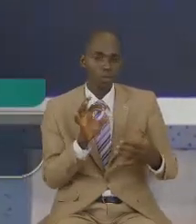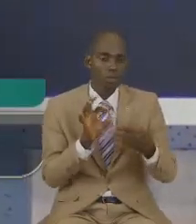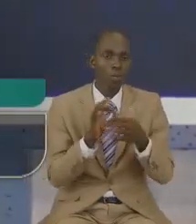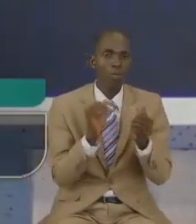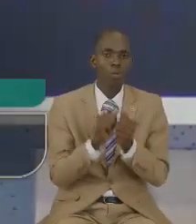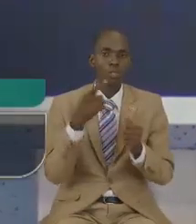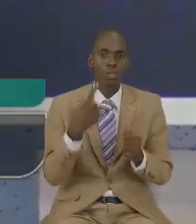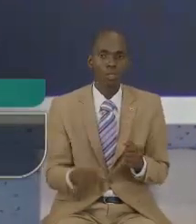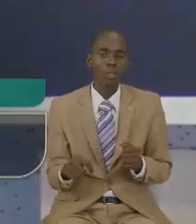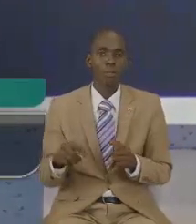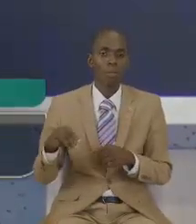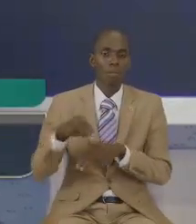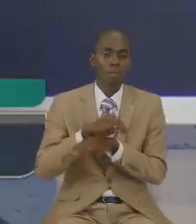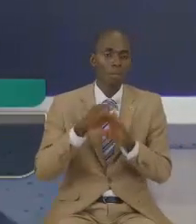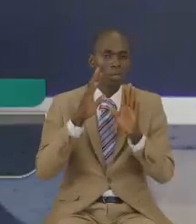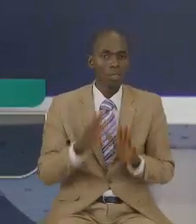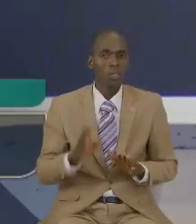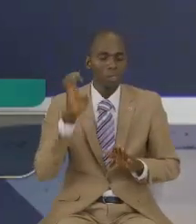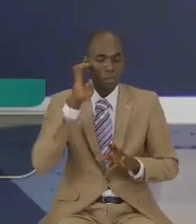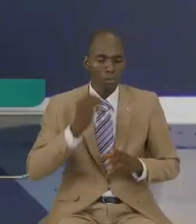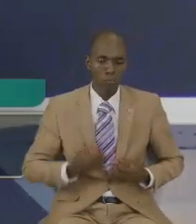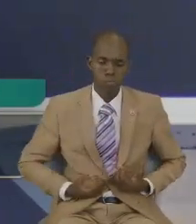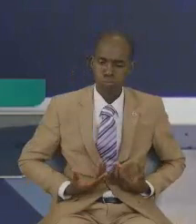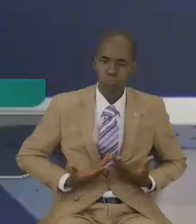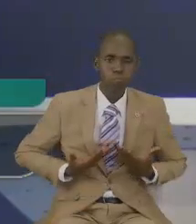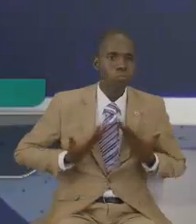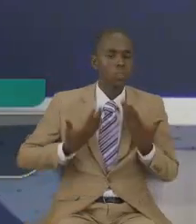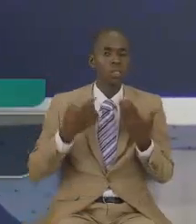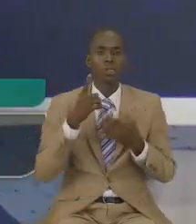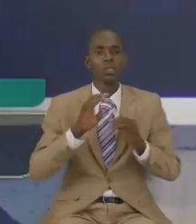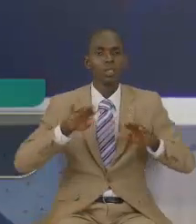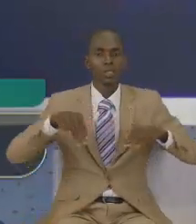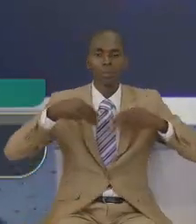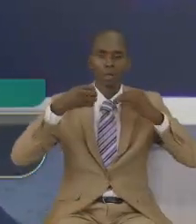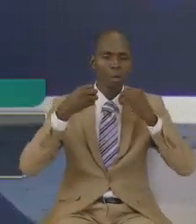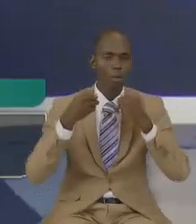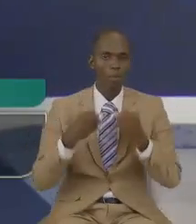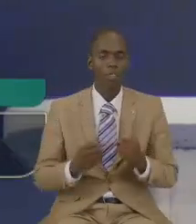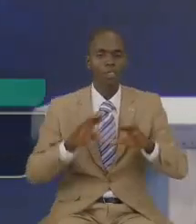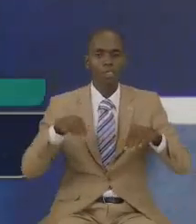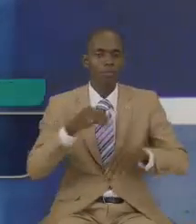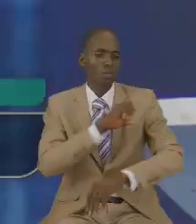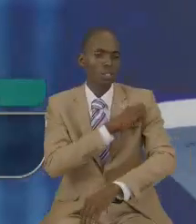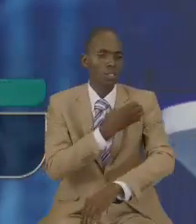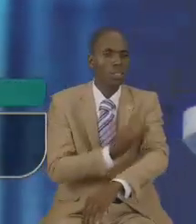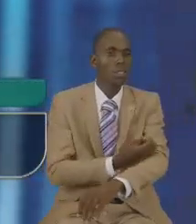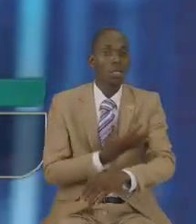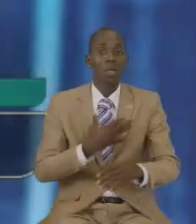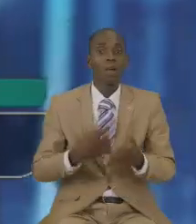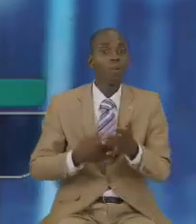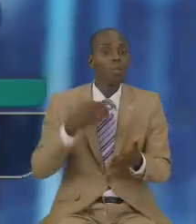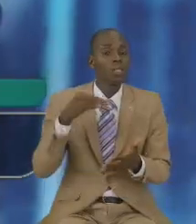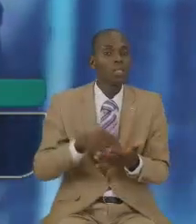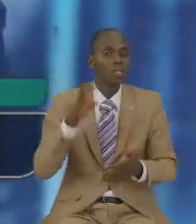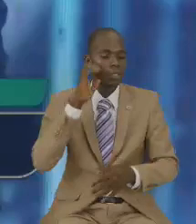He invigorates you. He energizes you. He empowers you. And once again, he injects